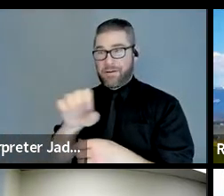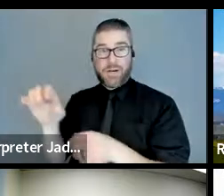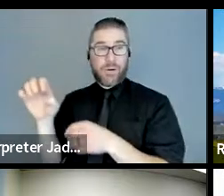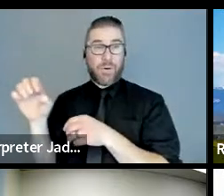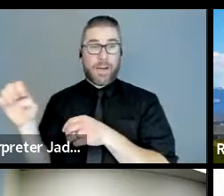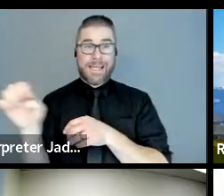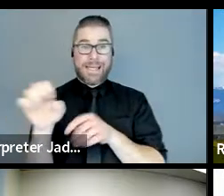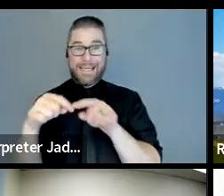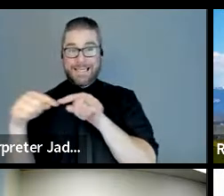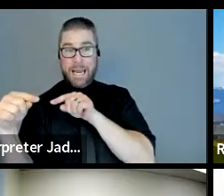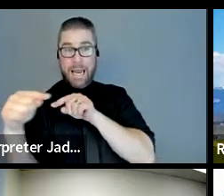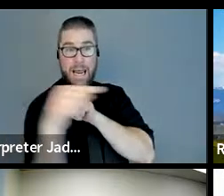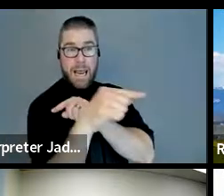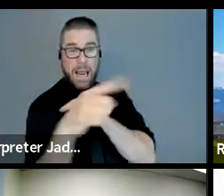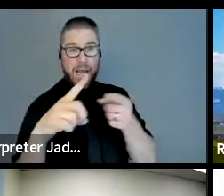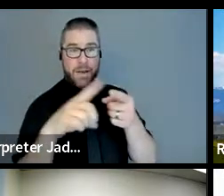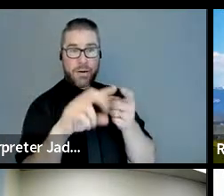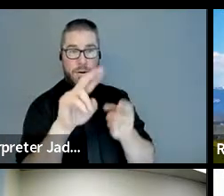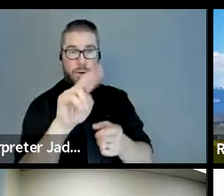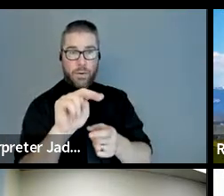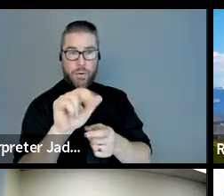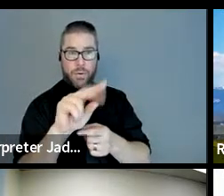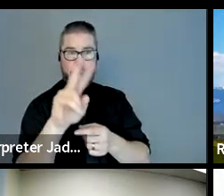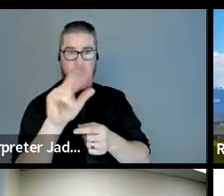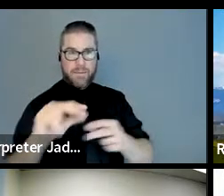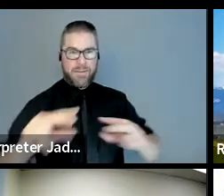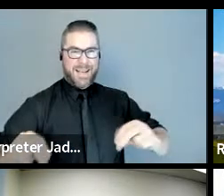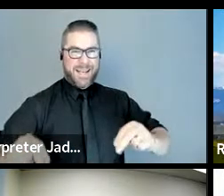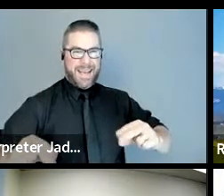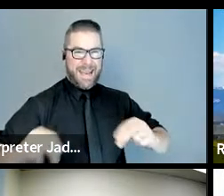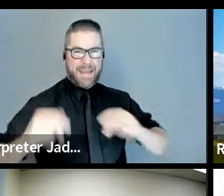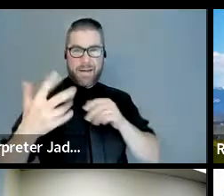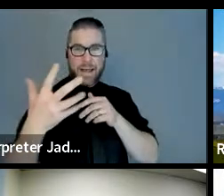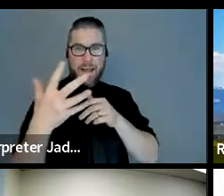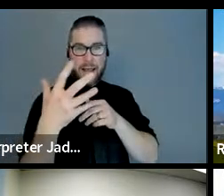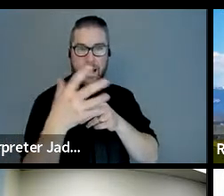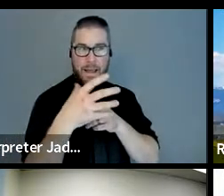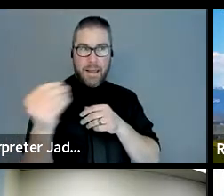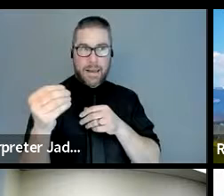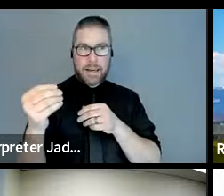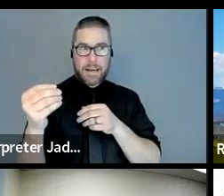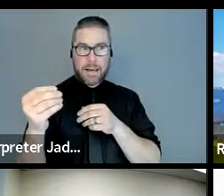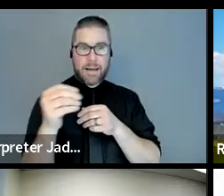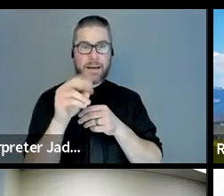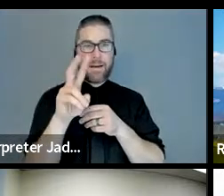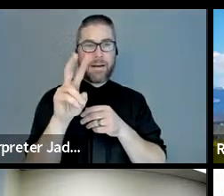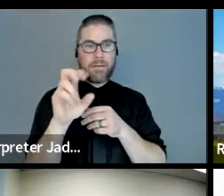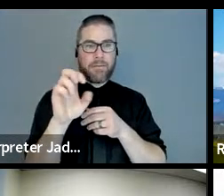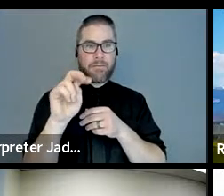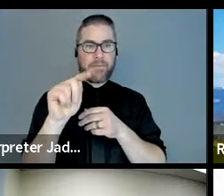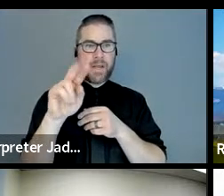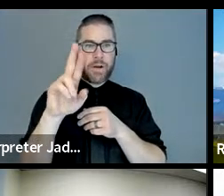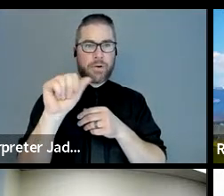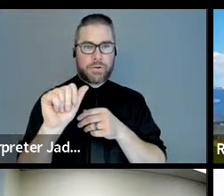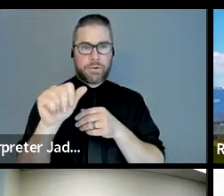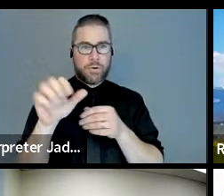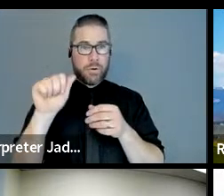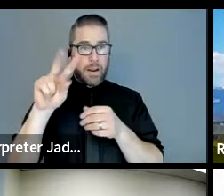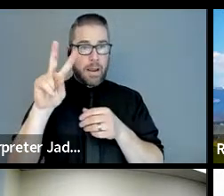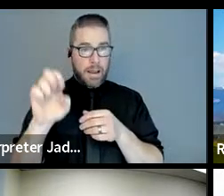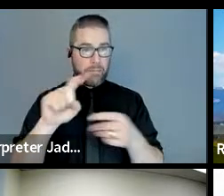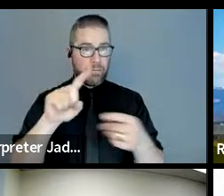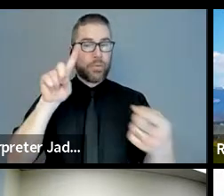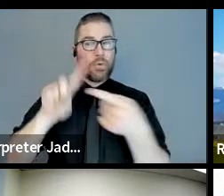intersection all the way through the intersection with Ventura Avenue, and then the segment of Ventura Avenue from Washington Street extending